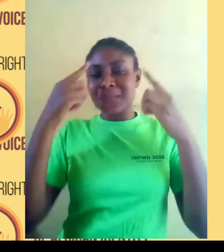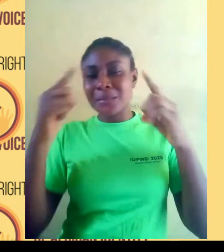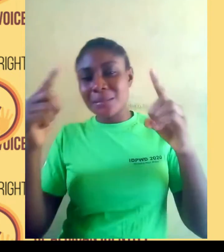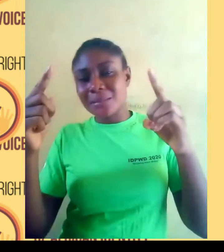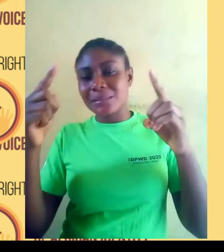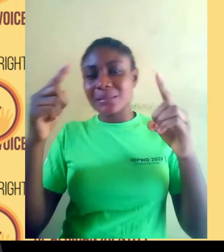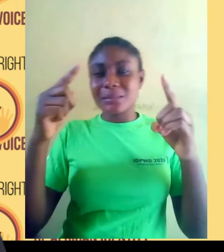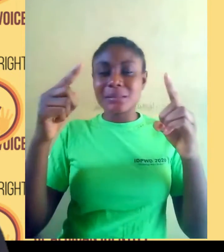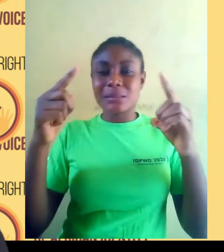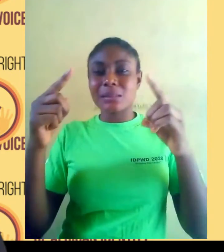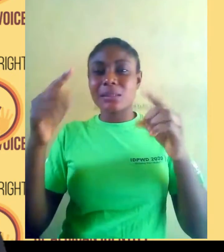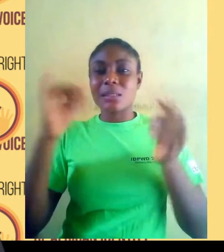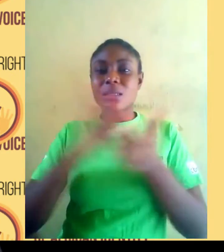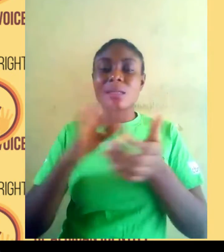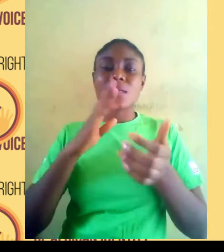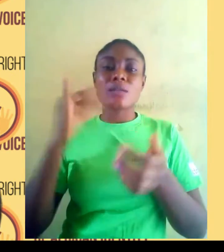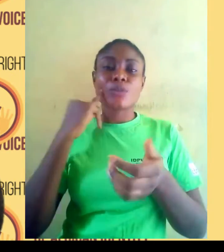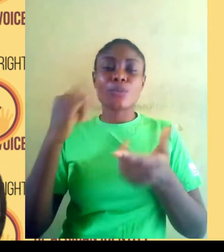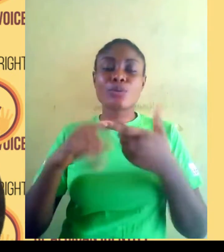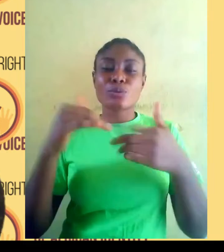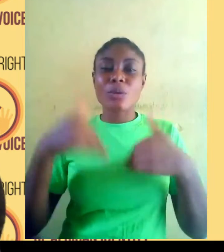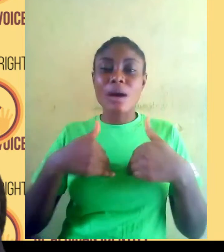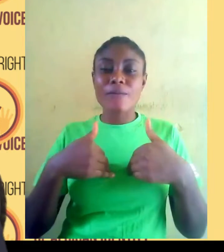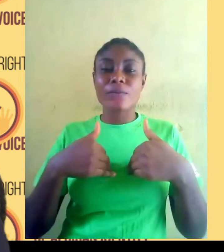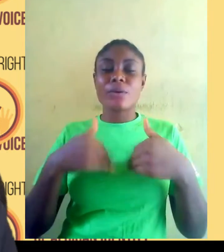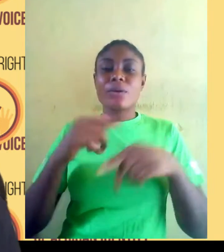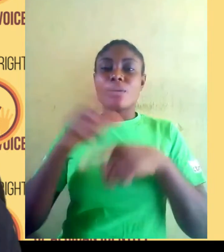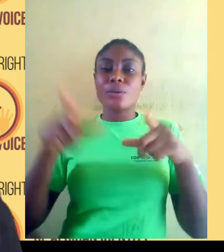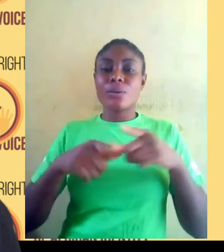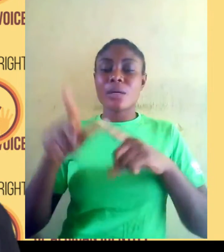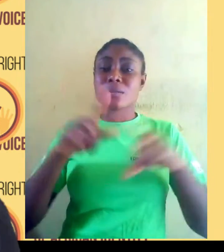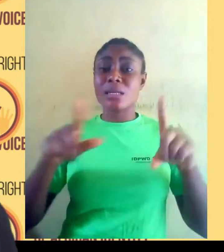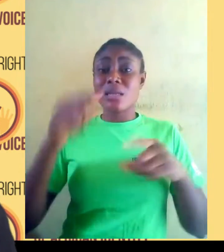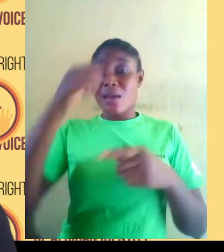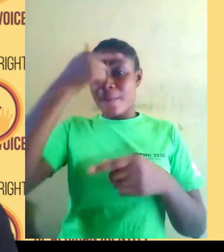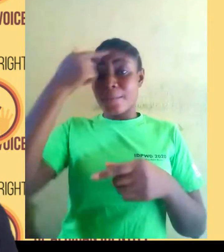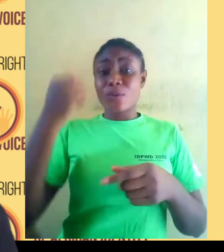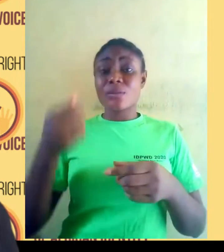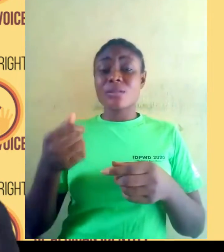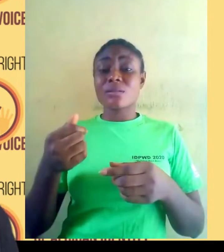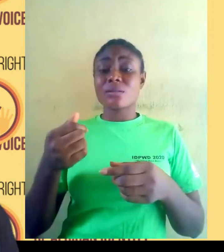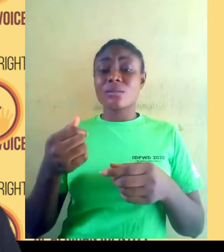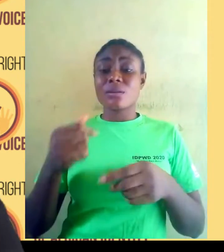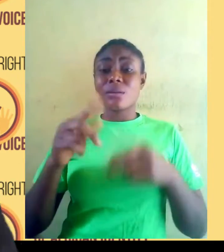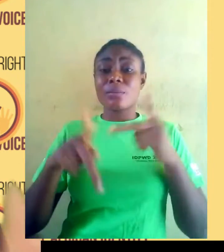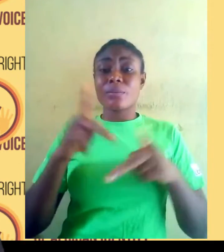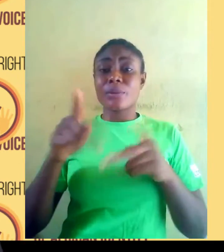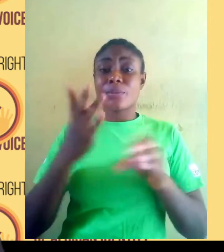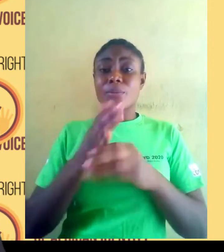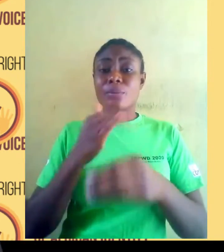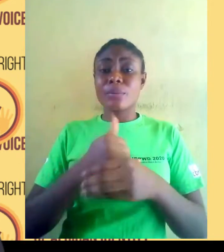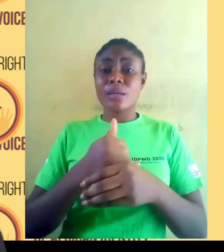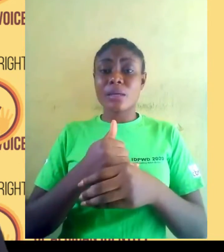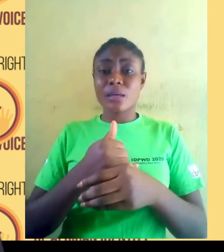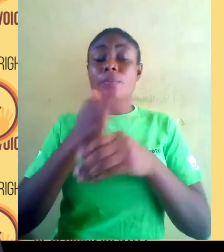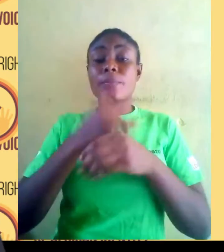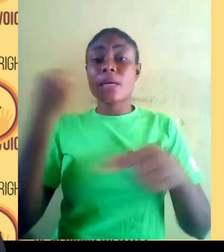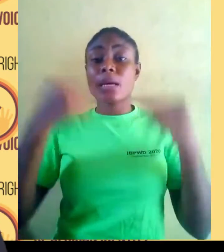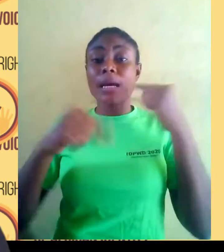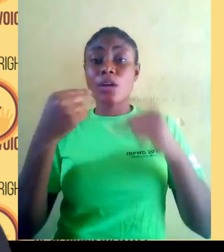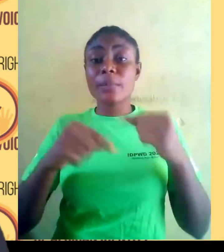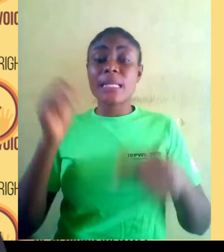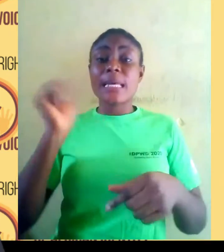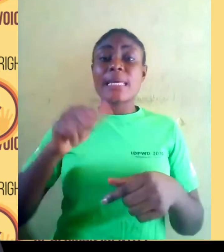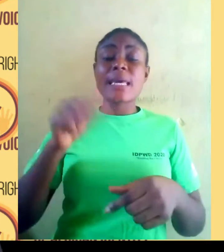languages have fared under deaf education? Because people make arguments that yes, deaf